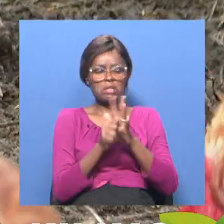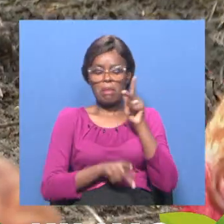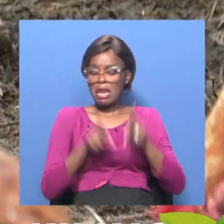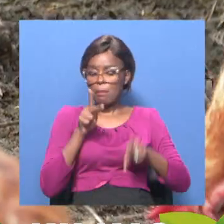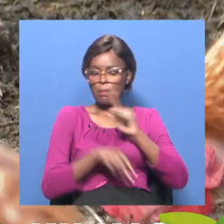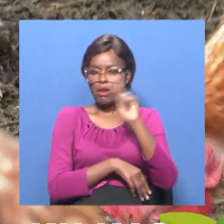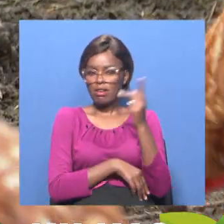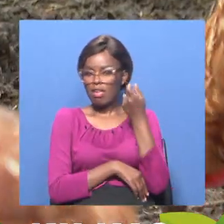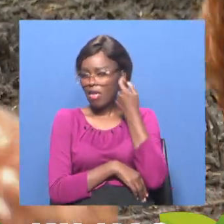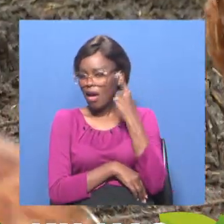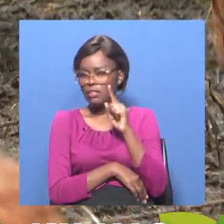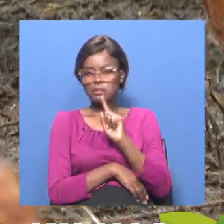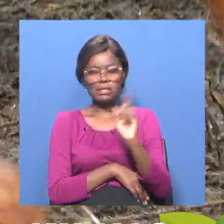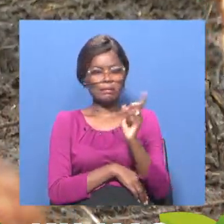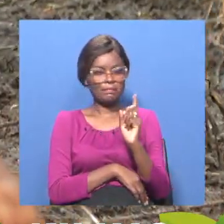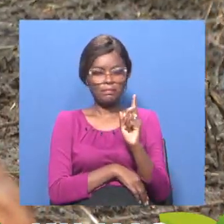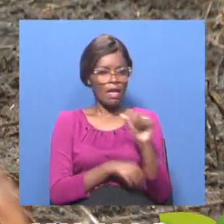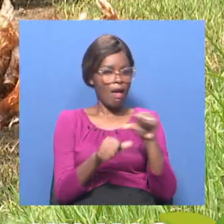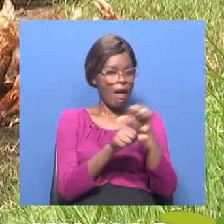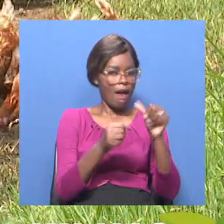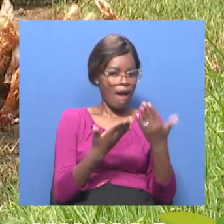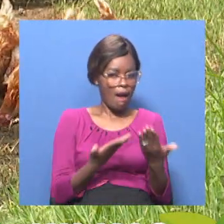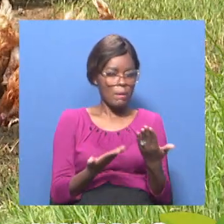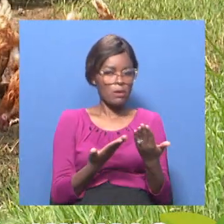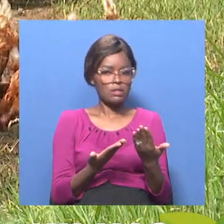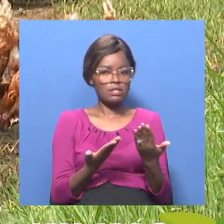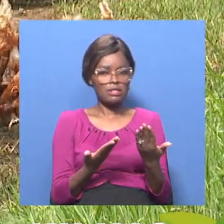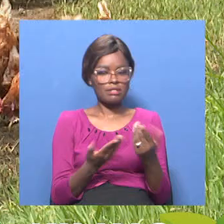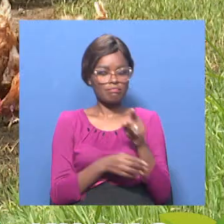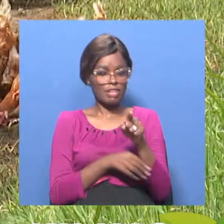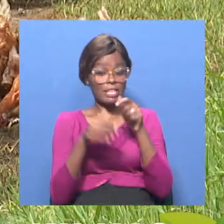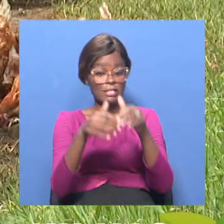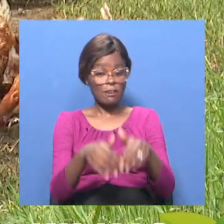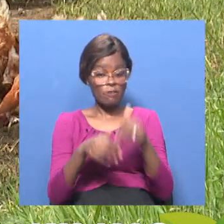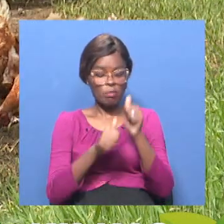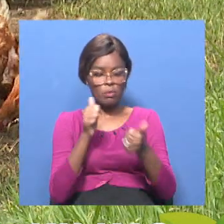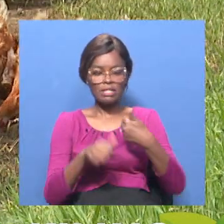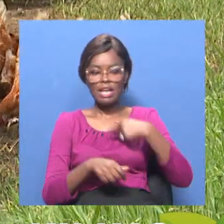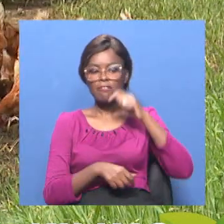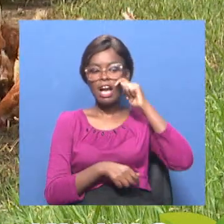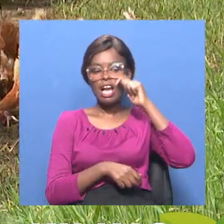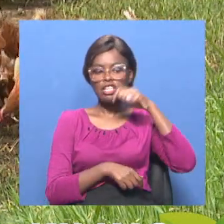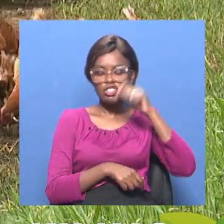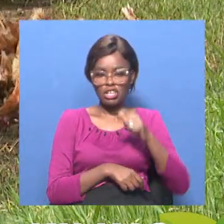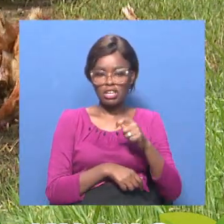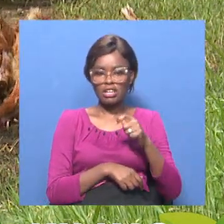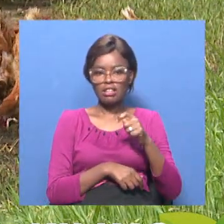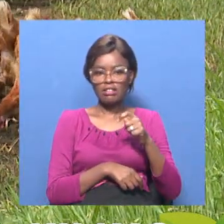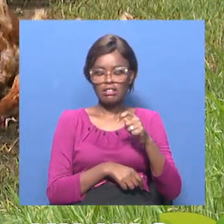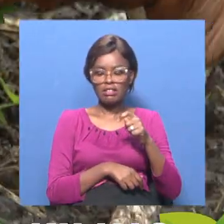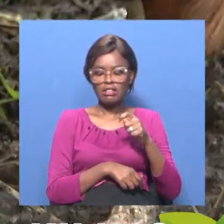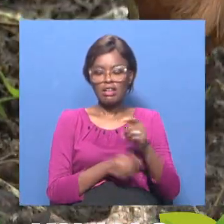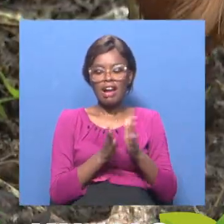Kenya understood the pasture-raised model, which is raising chickens sort of beyond free